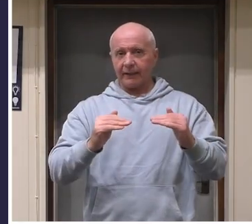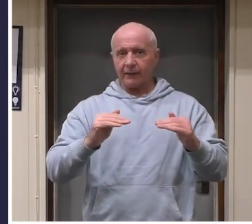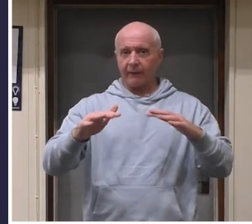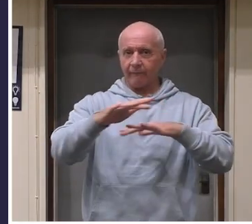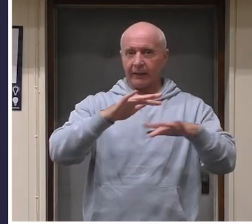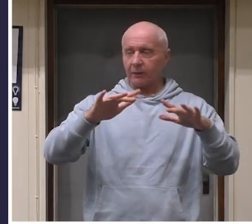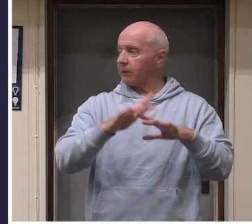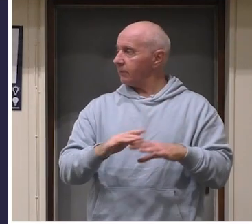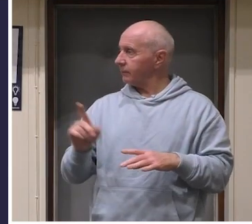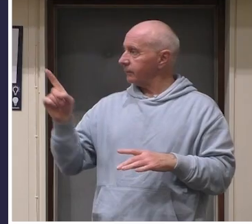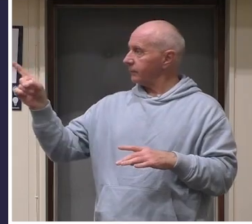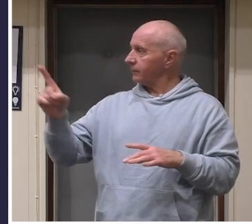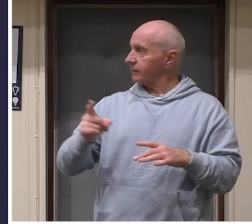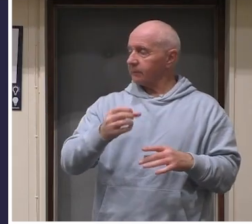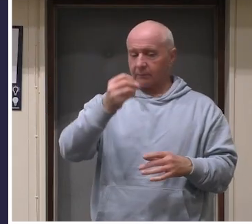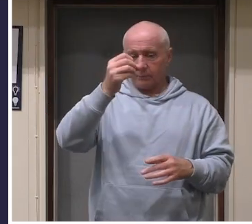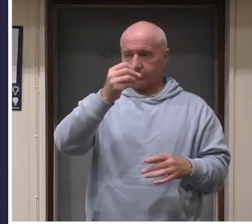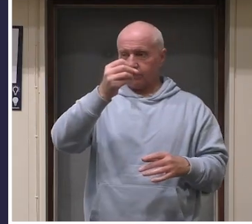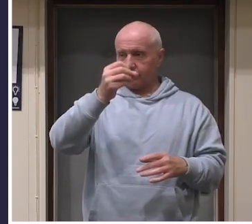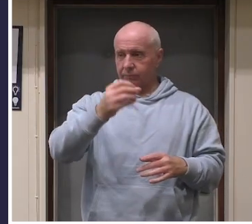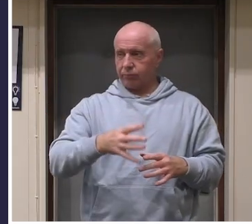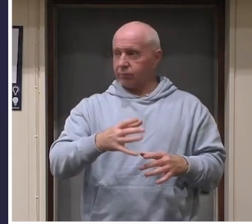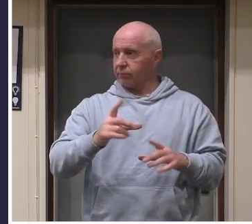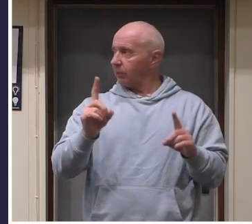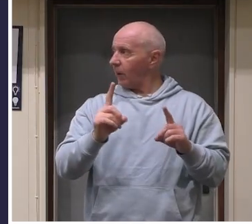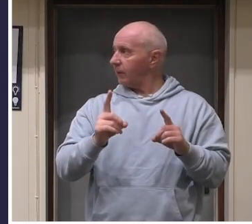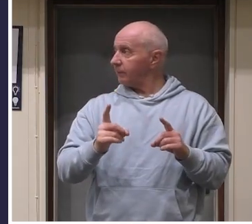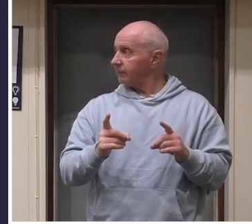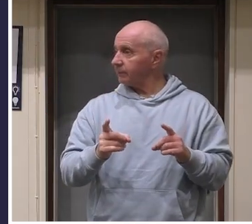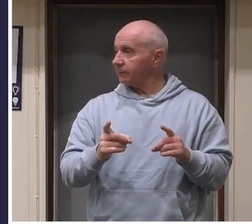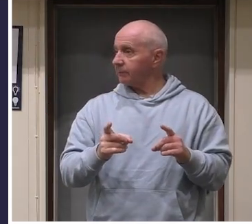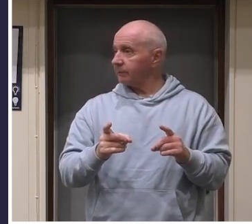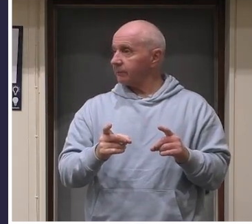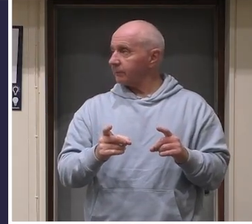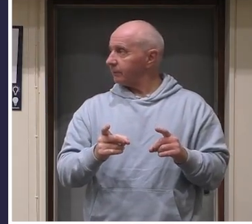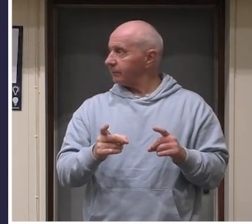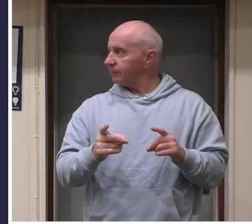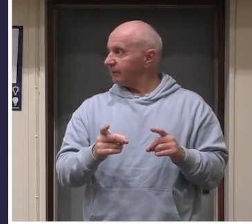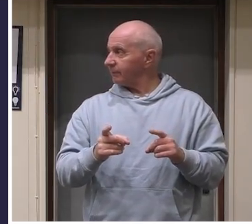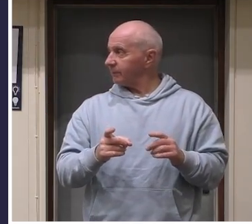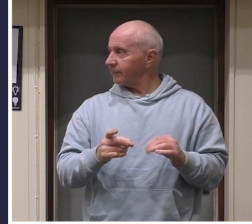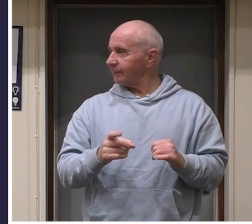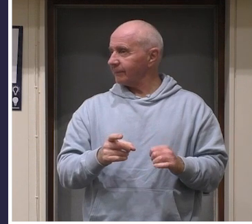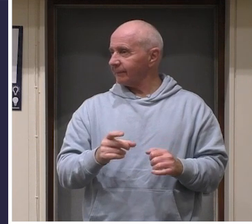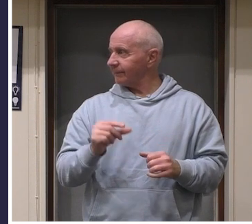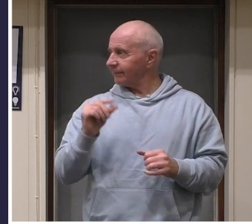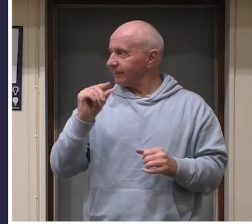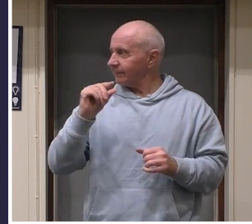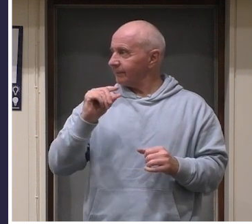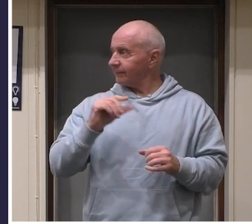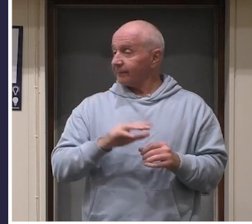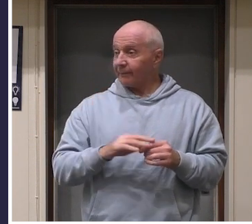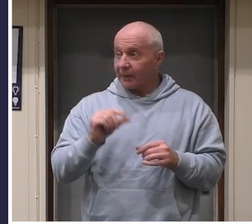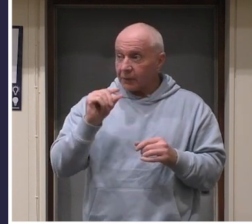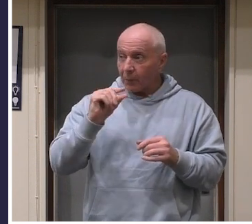water bottle, what is its gravitational field? Yeah? Do you have an answer? Negligible. It's very negligible,